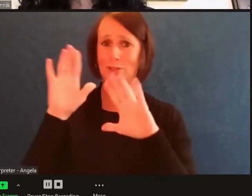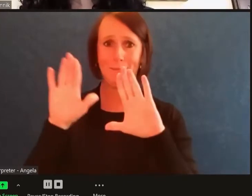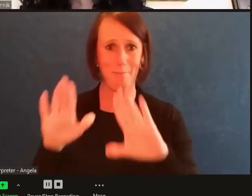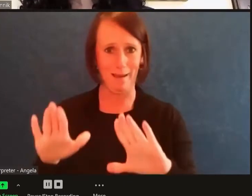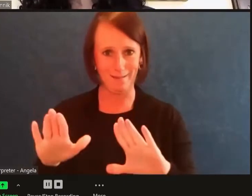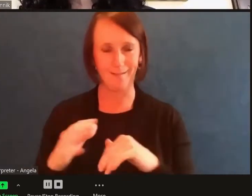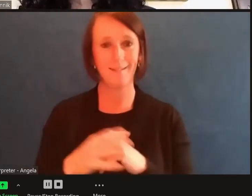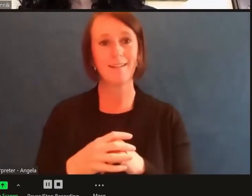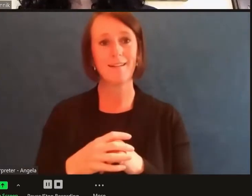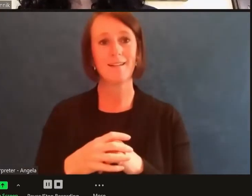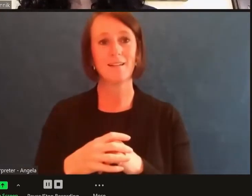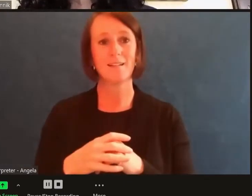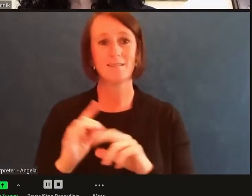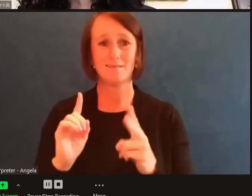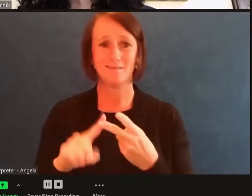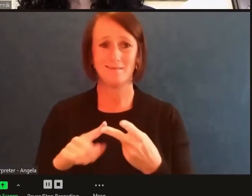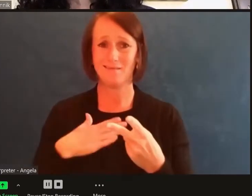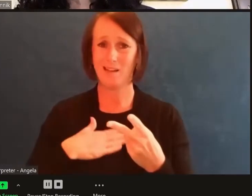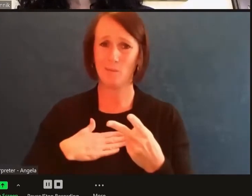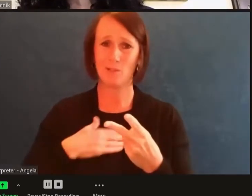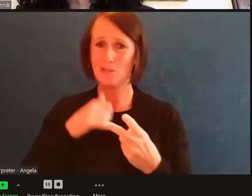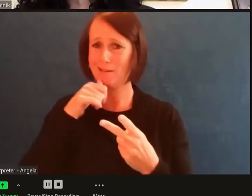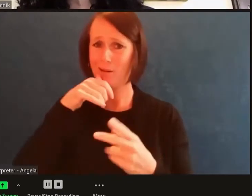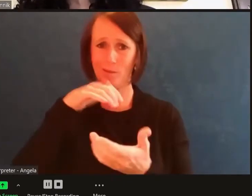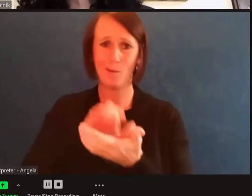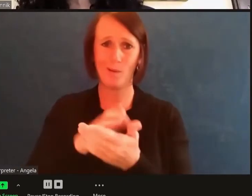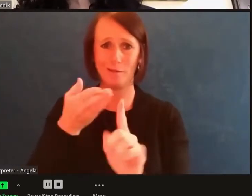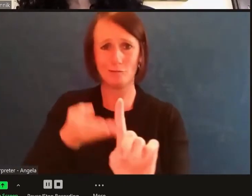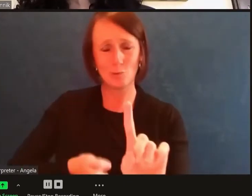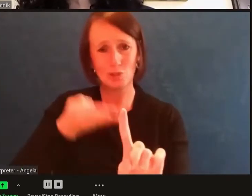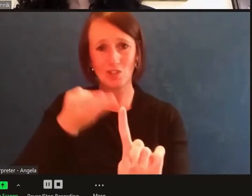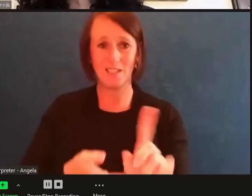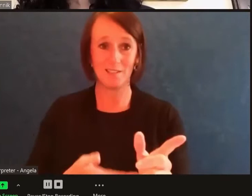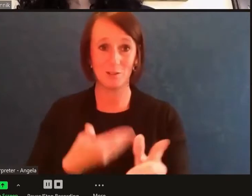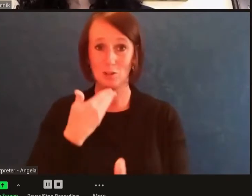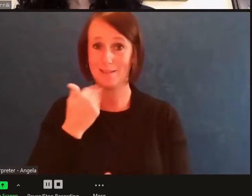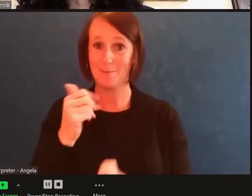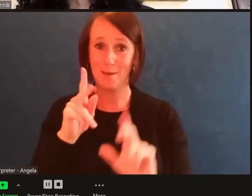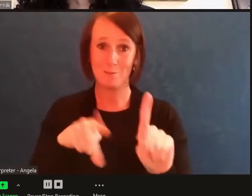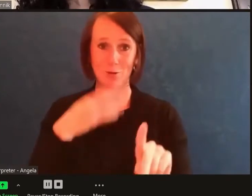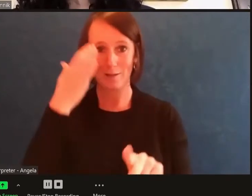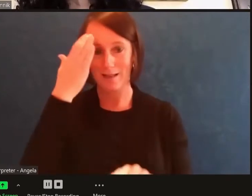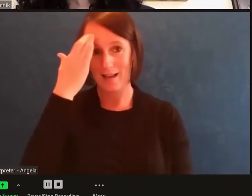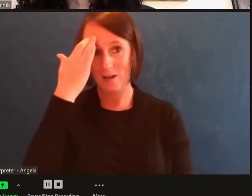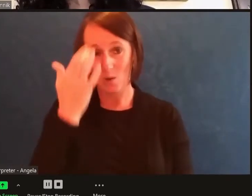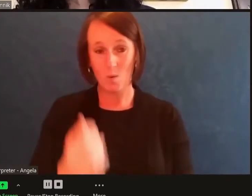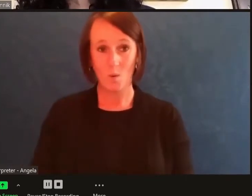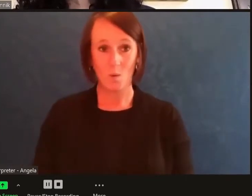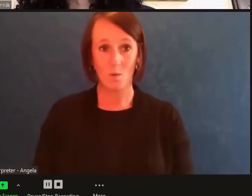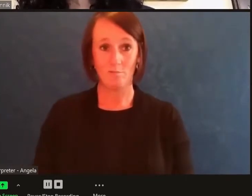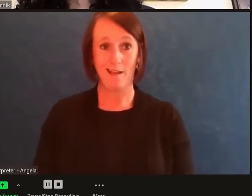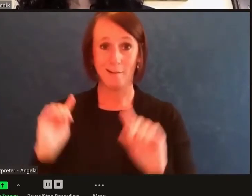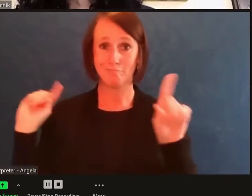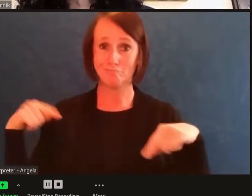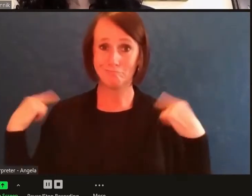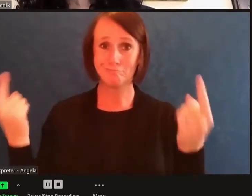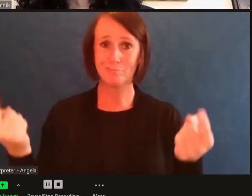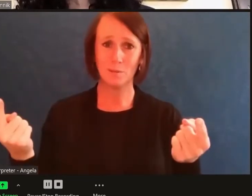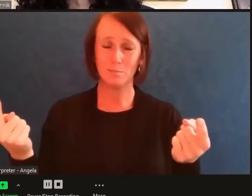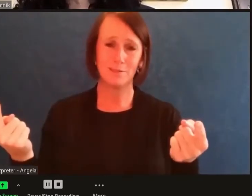I really, really appreciate who she is. She's the best person I know back then. She's even a better person